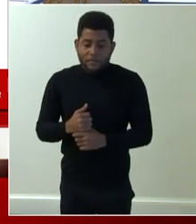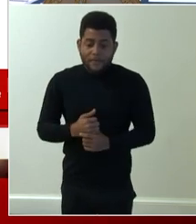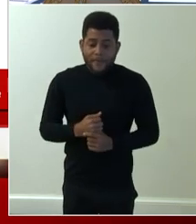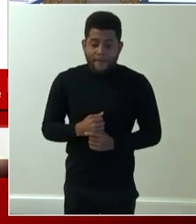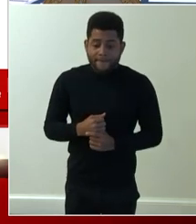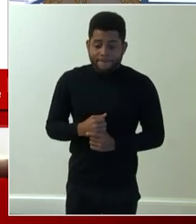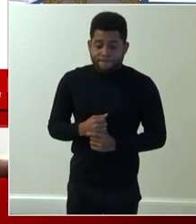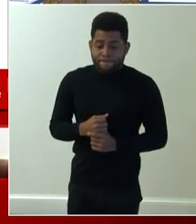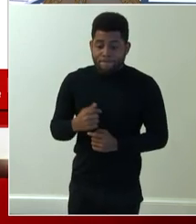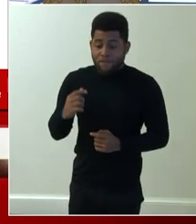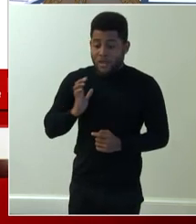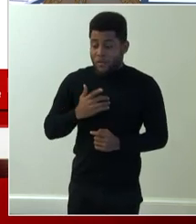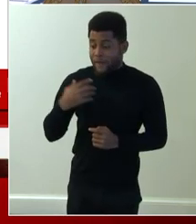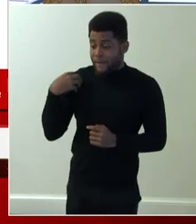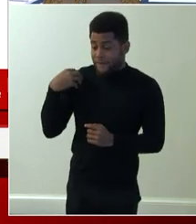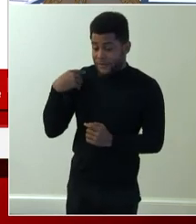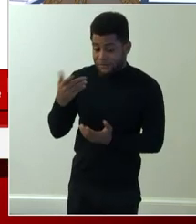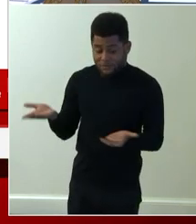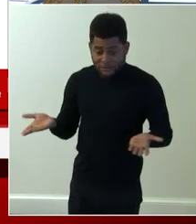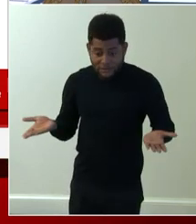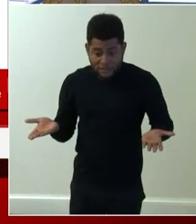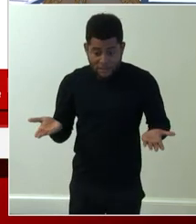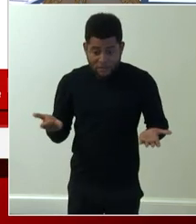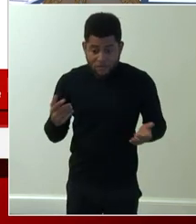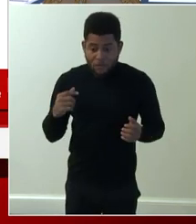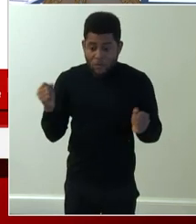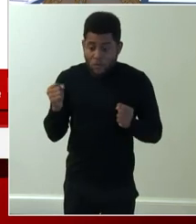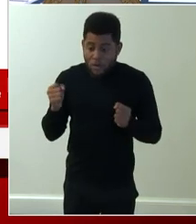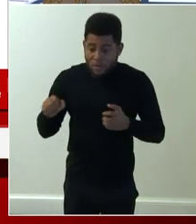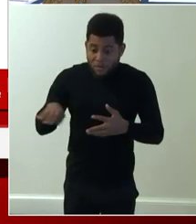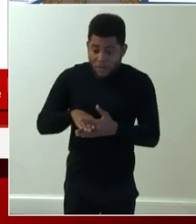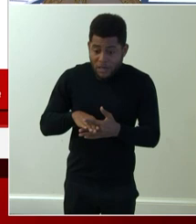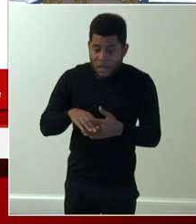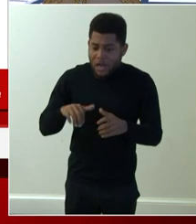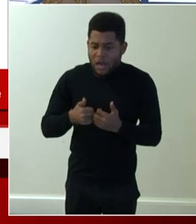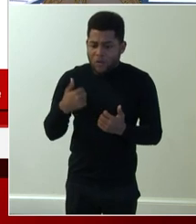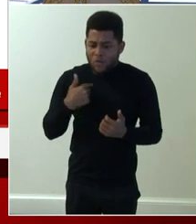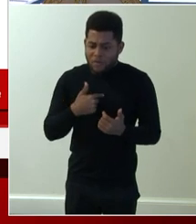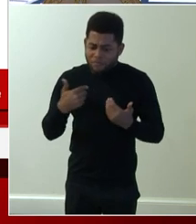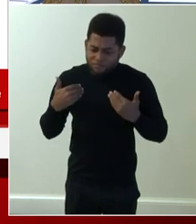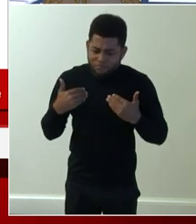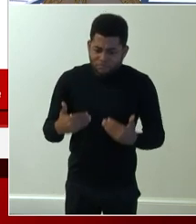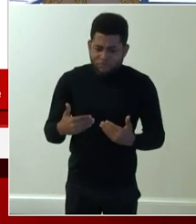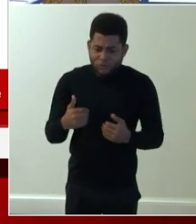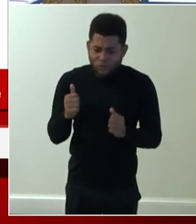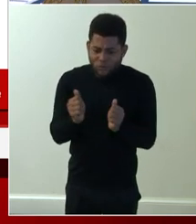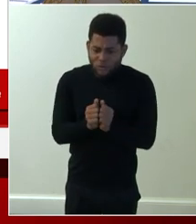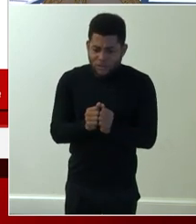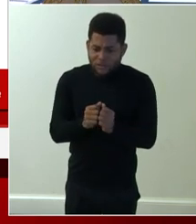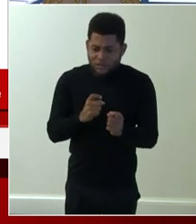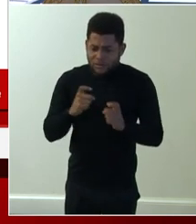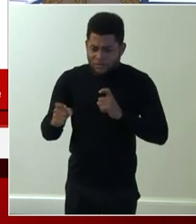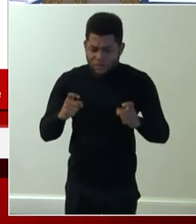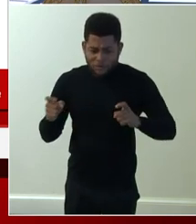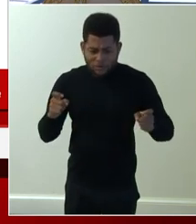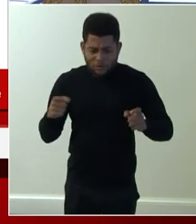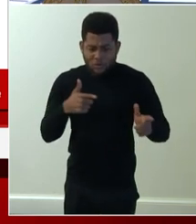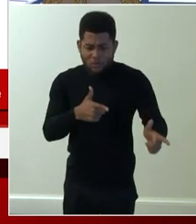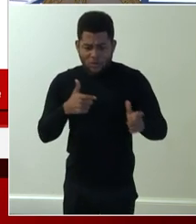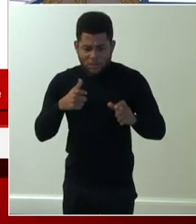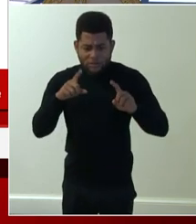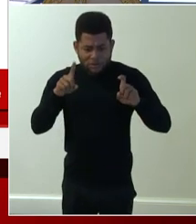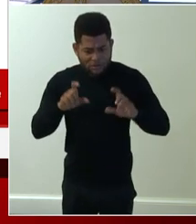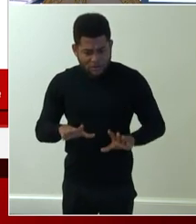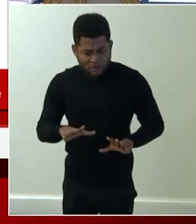talk about winter break and how we are proceeding with the distribution of rapid tests. And we will,